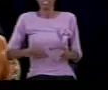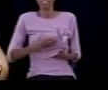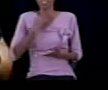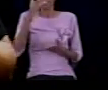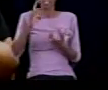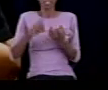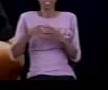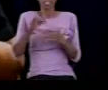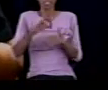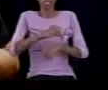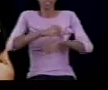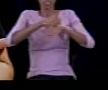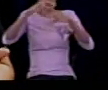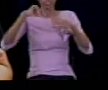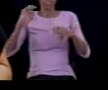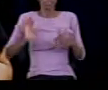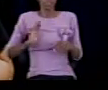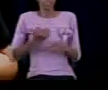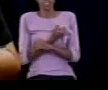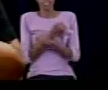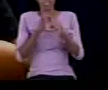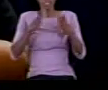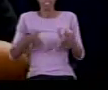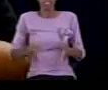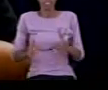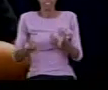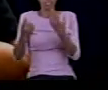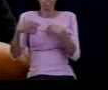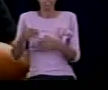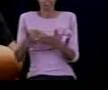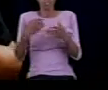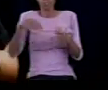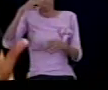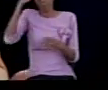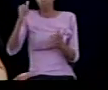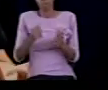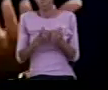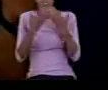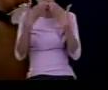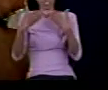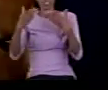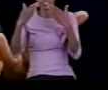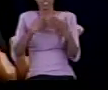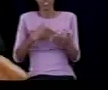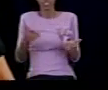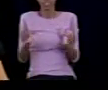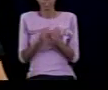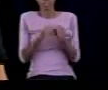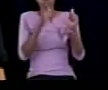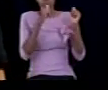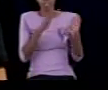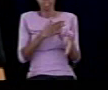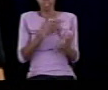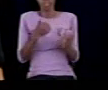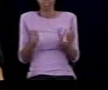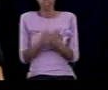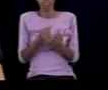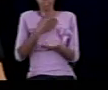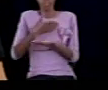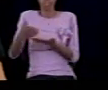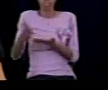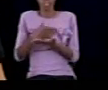salvation. Let us come before him with thanksgiving, and let's bless him with music and